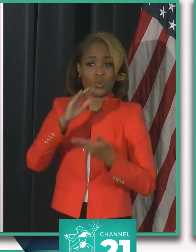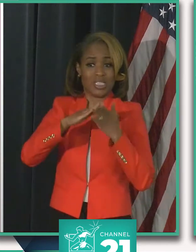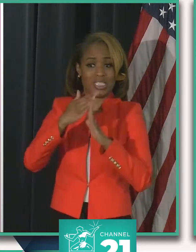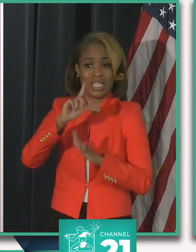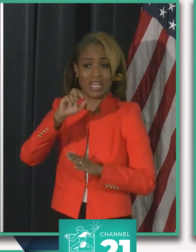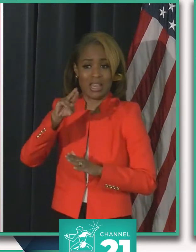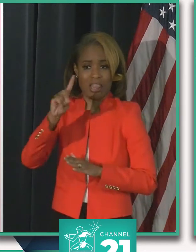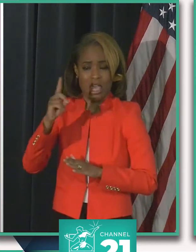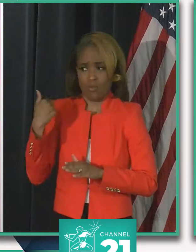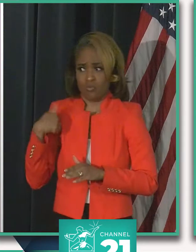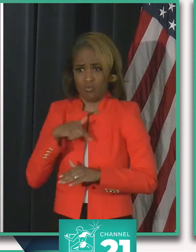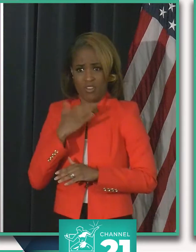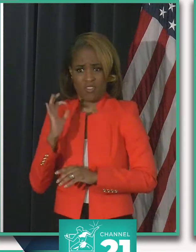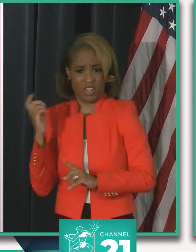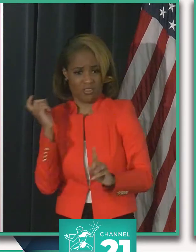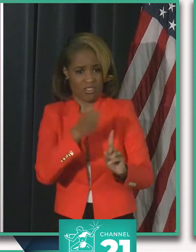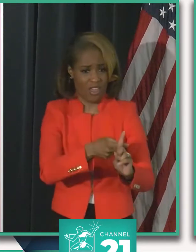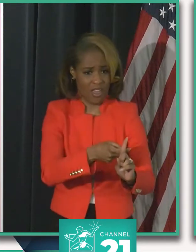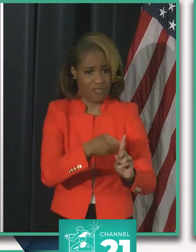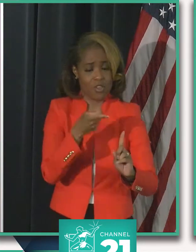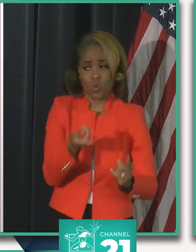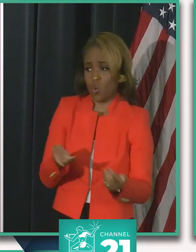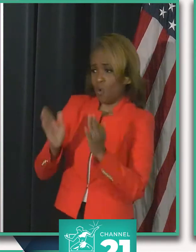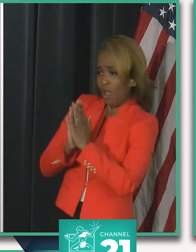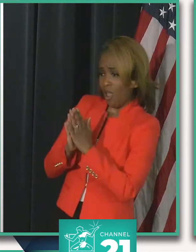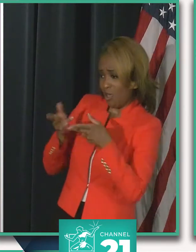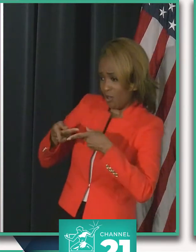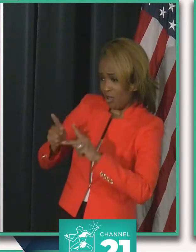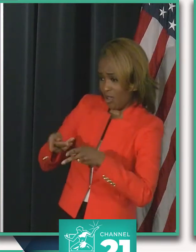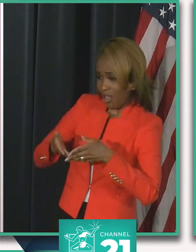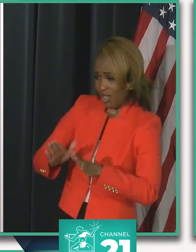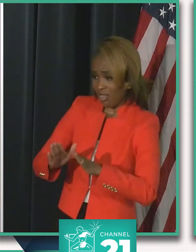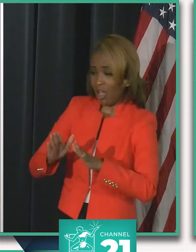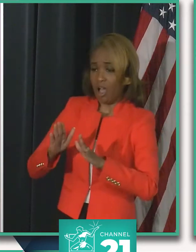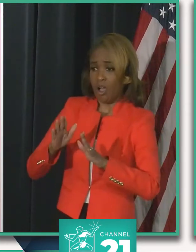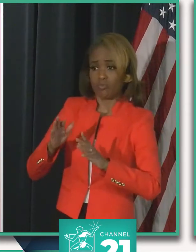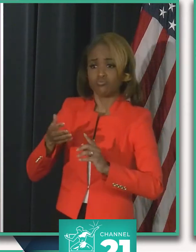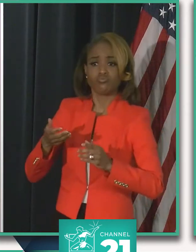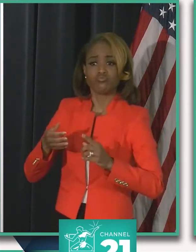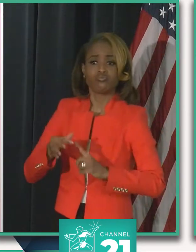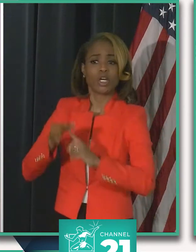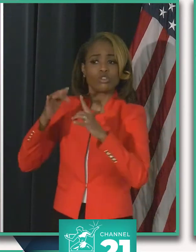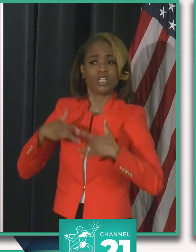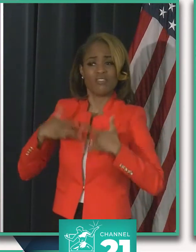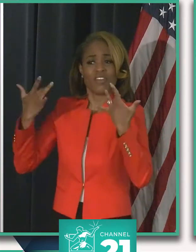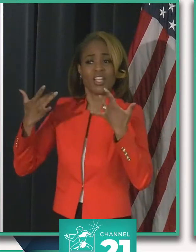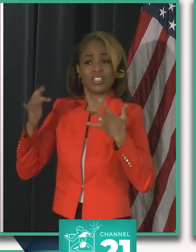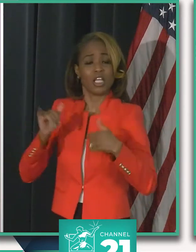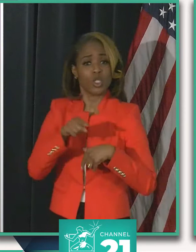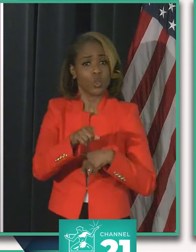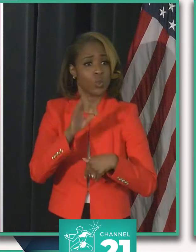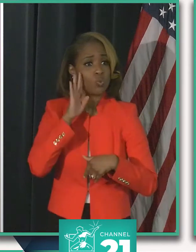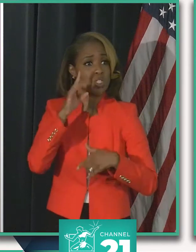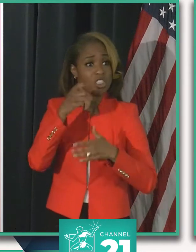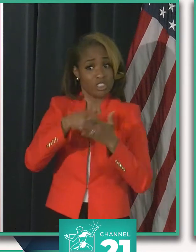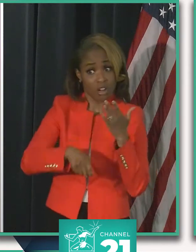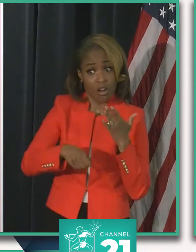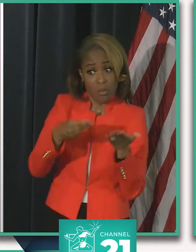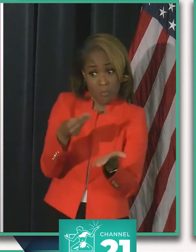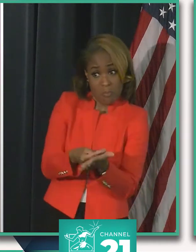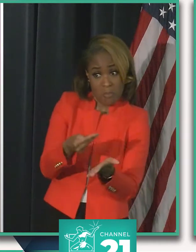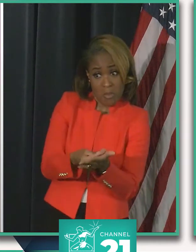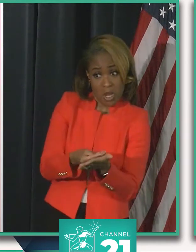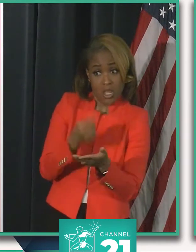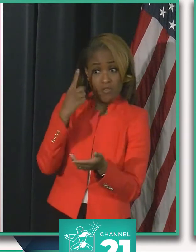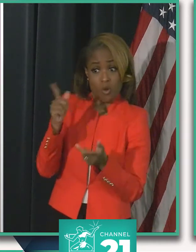it to you. You asked for permission to have special events where you were actually going to charge a fee